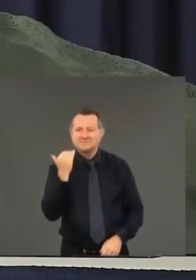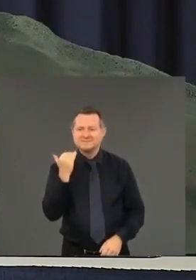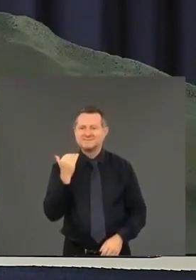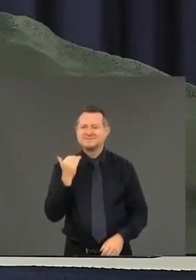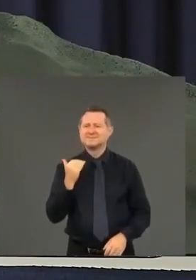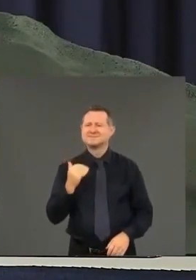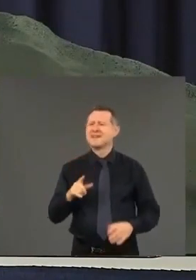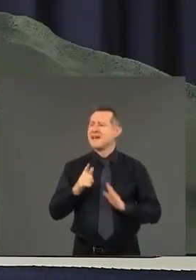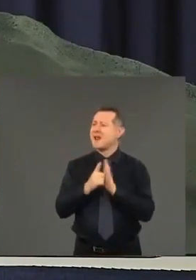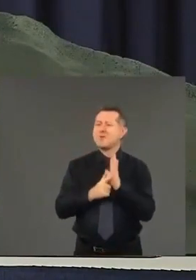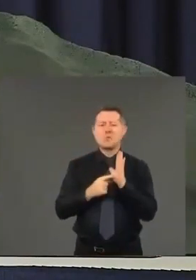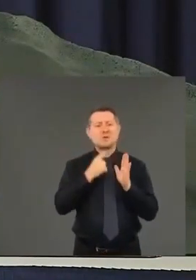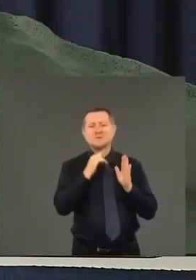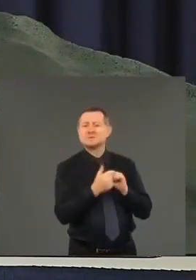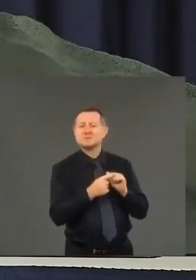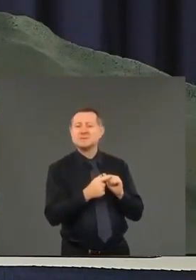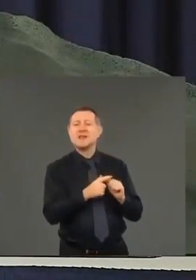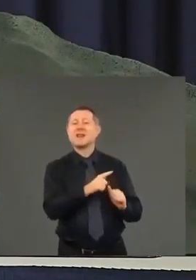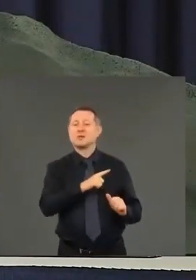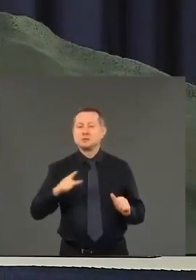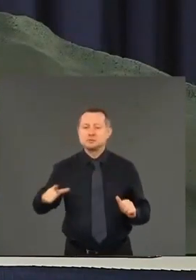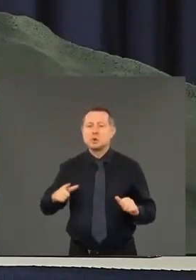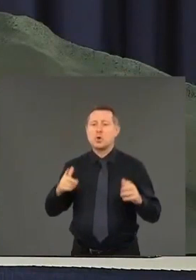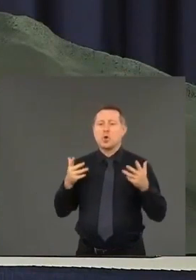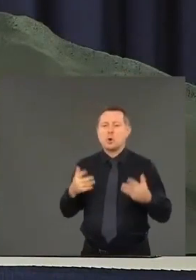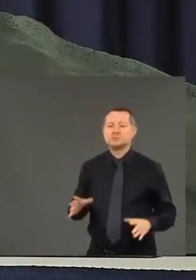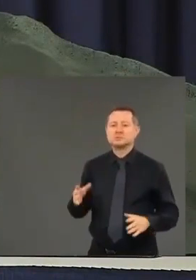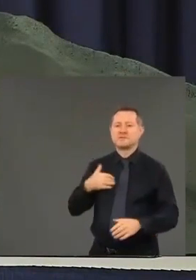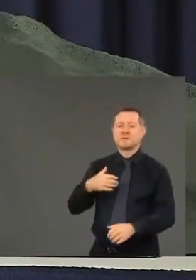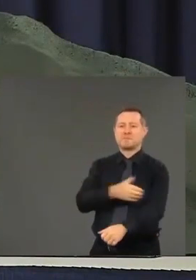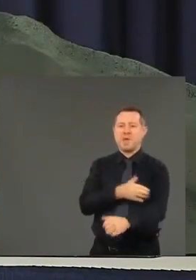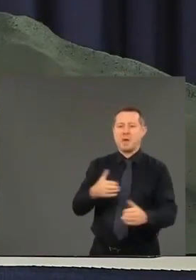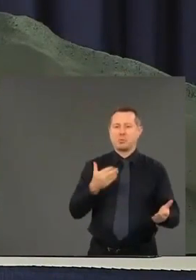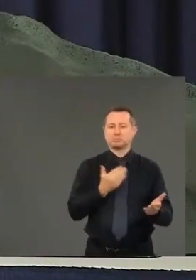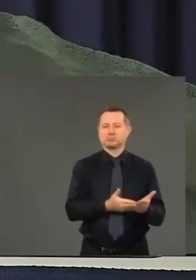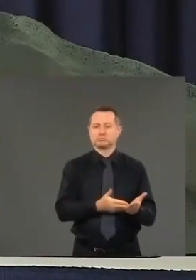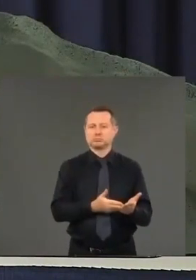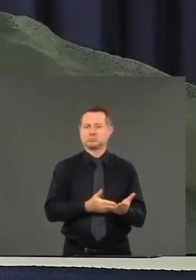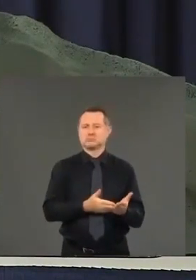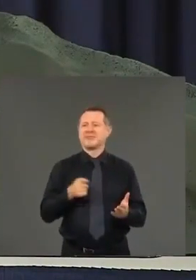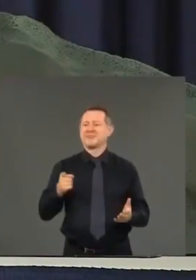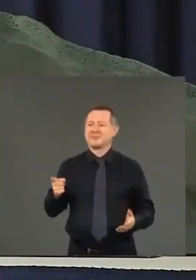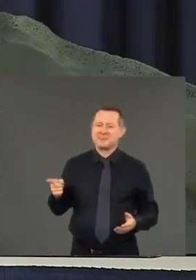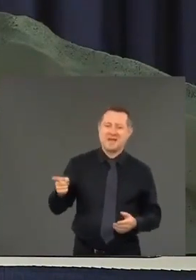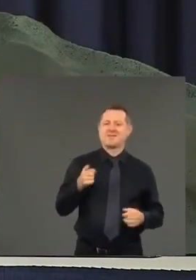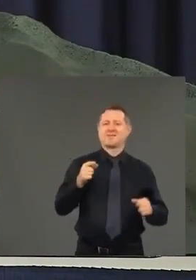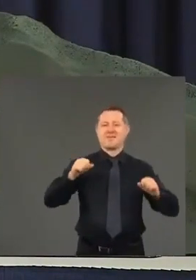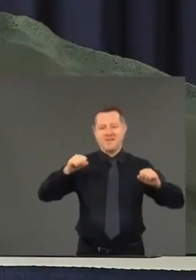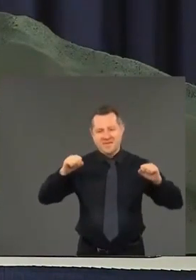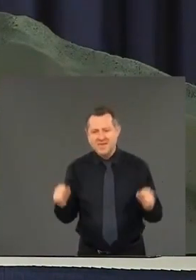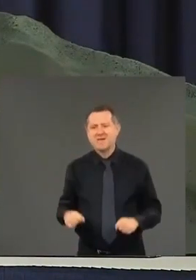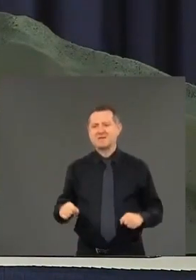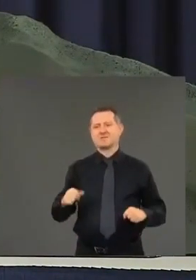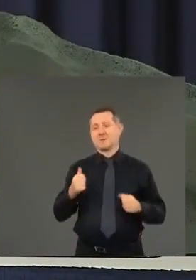works, the legislature already has the power to